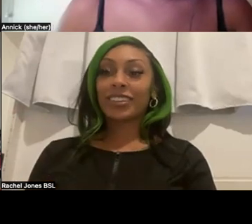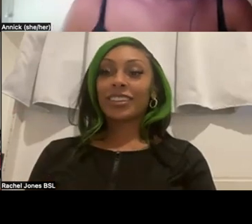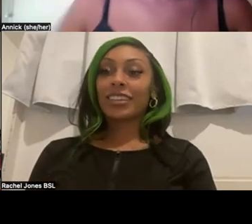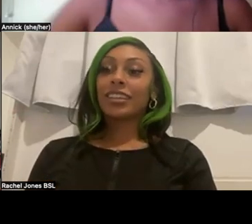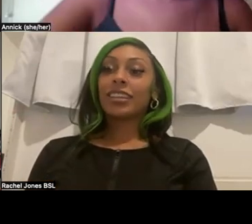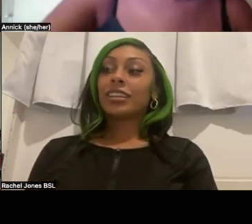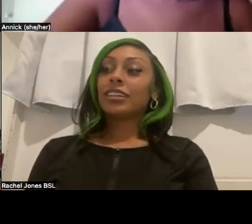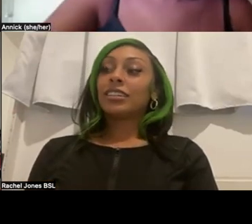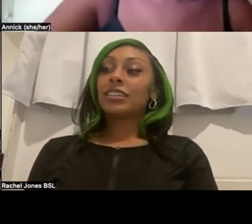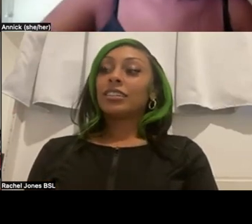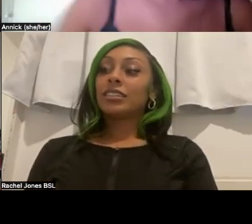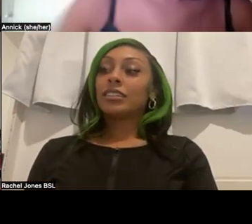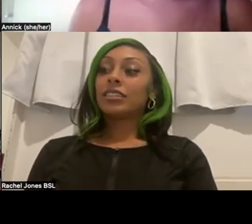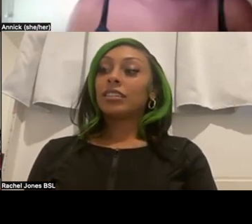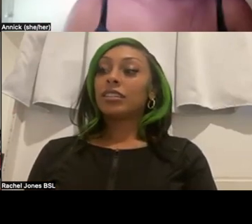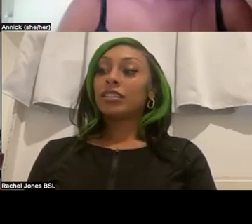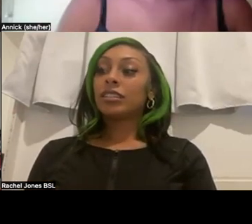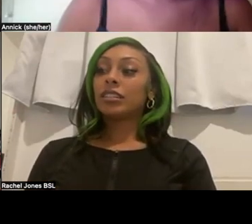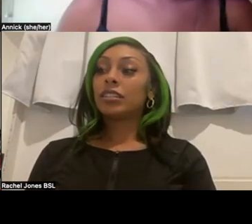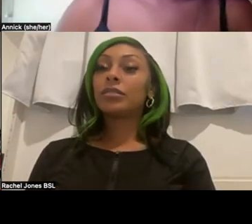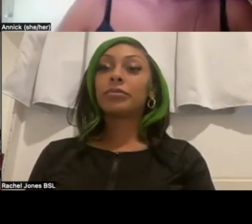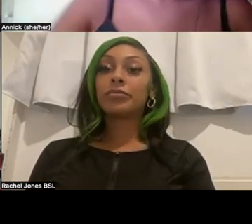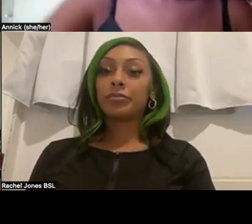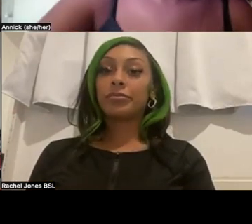Can I invite Annick?